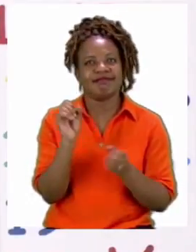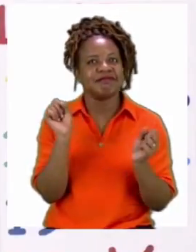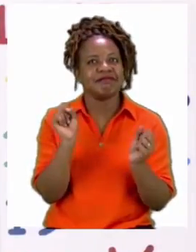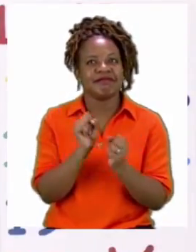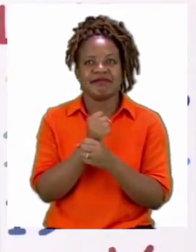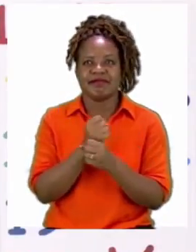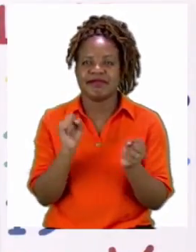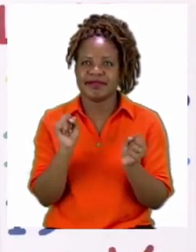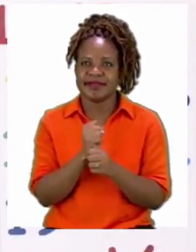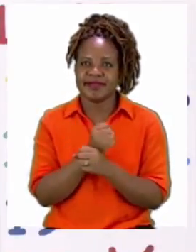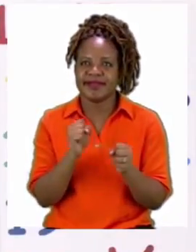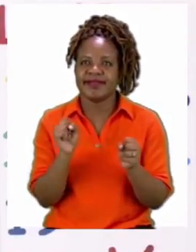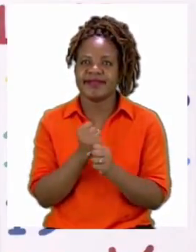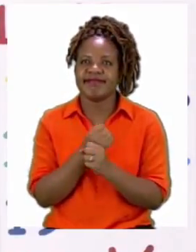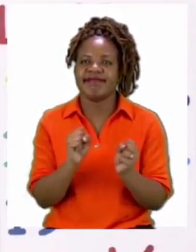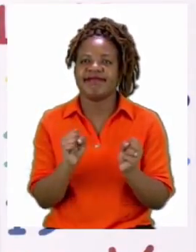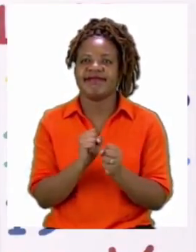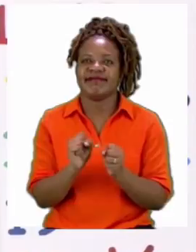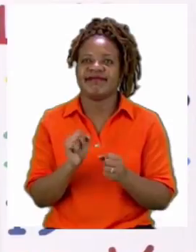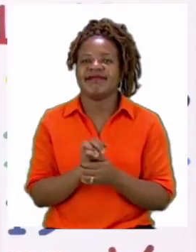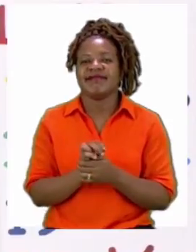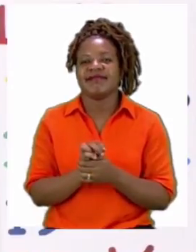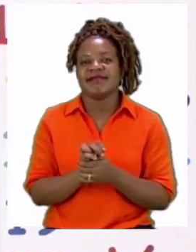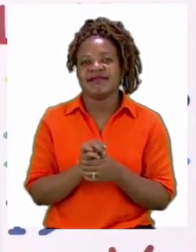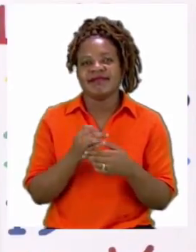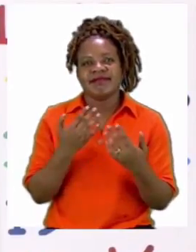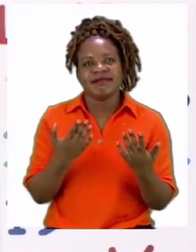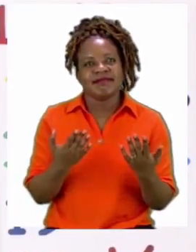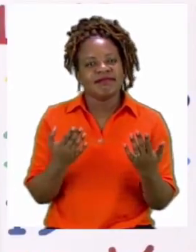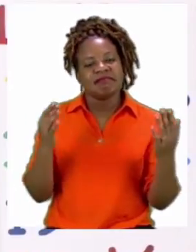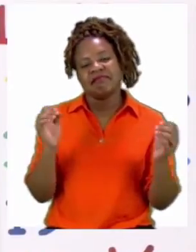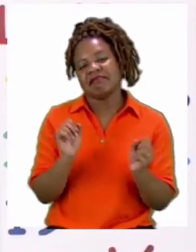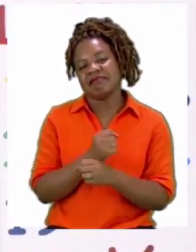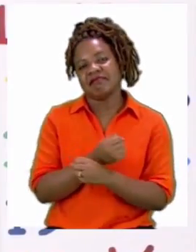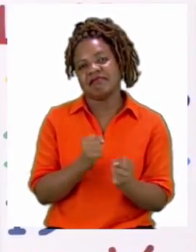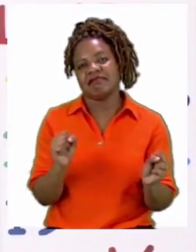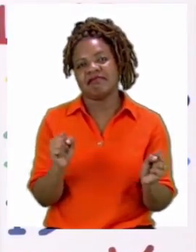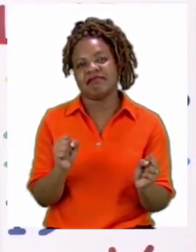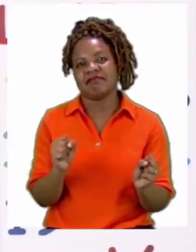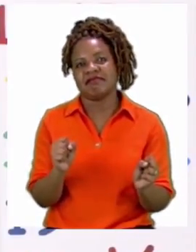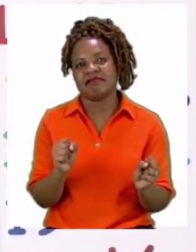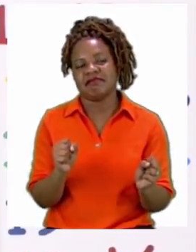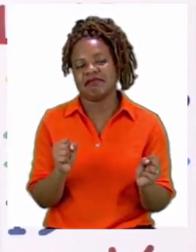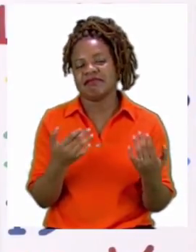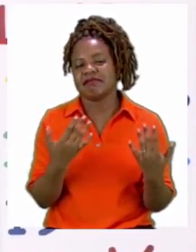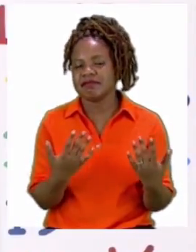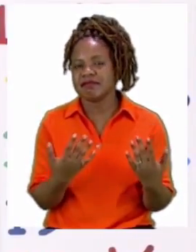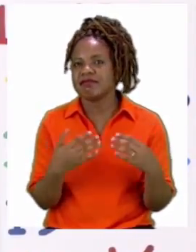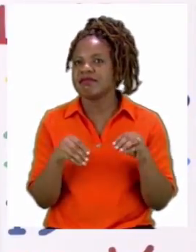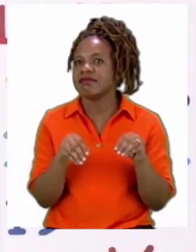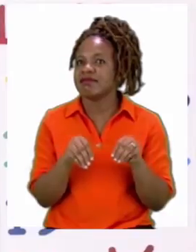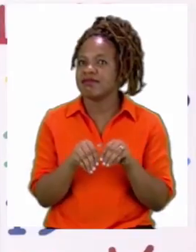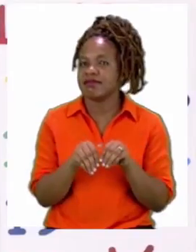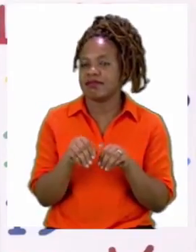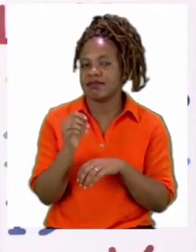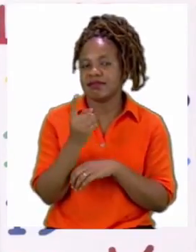Uh-oh, we cannot do that. So we say it can't. Instead of us doing